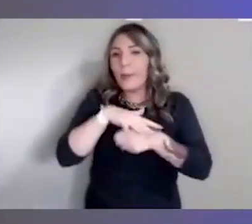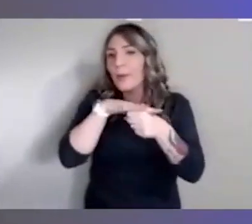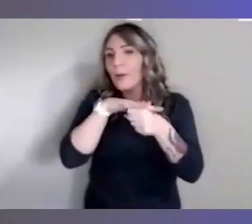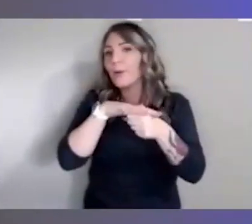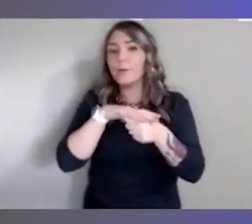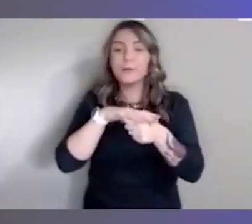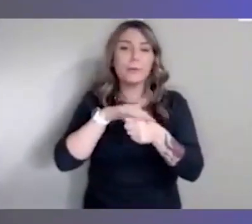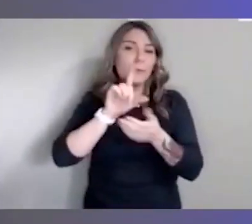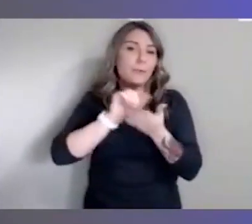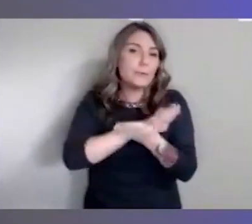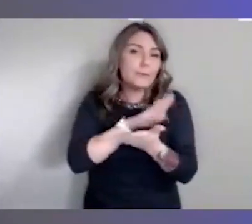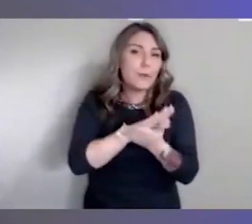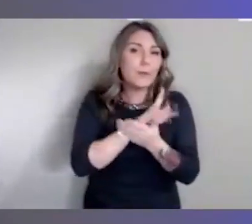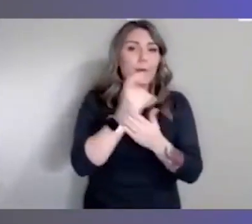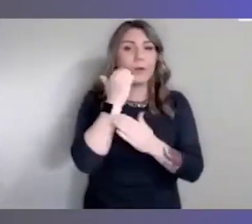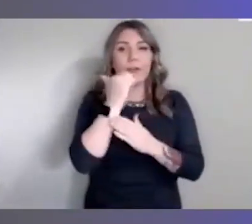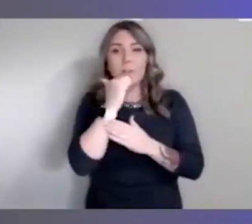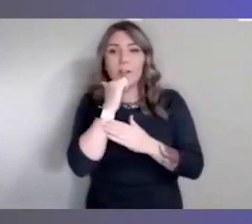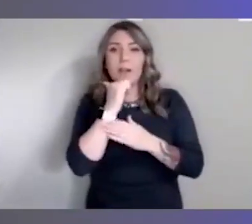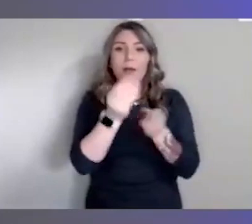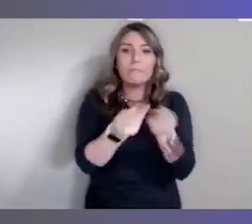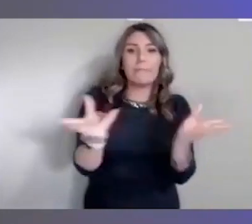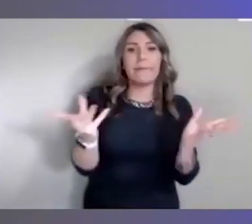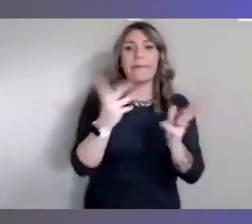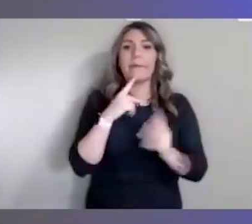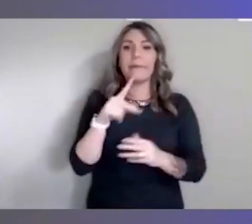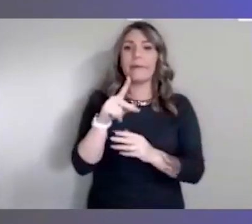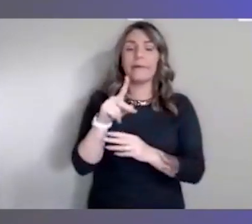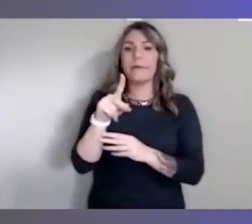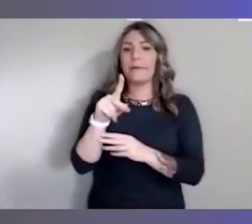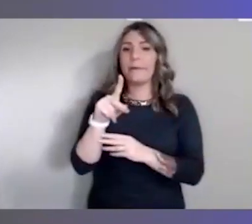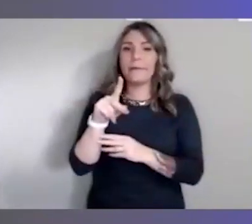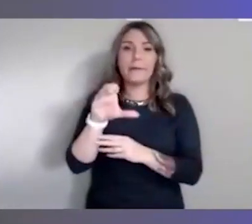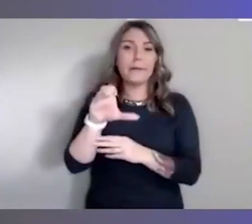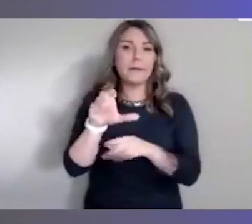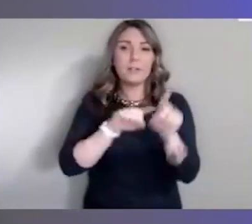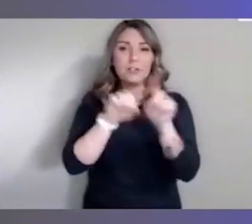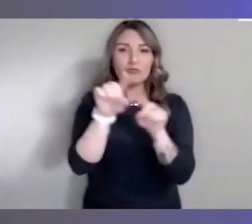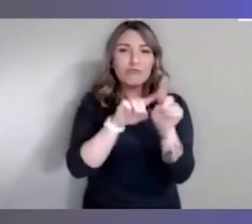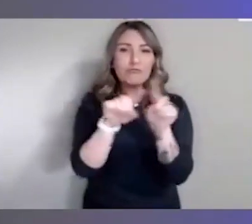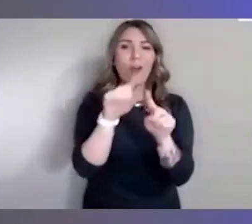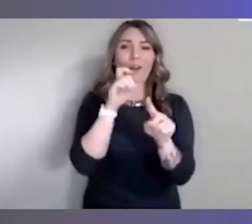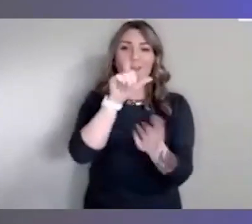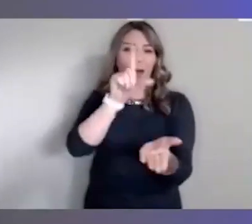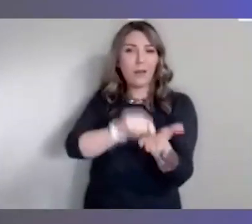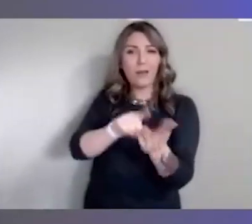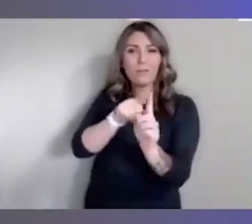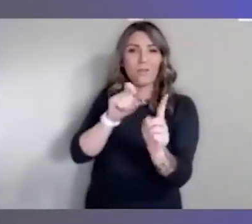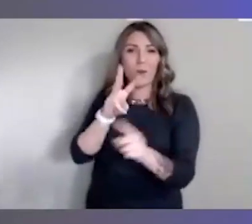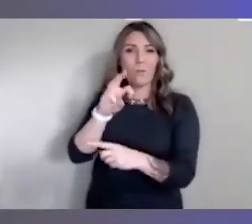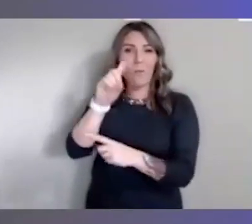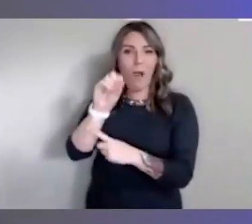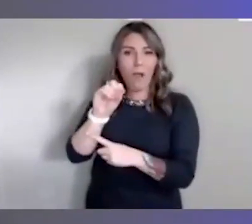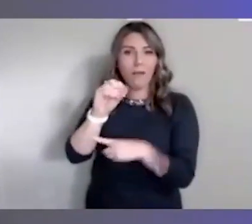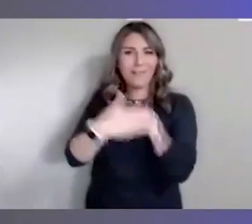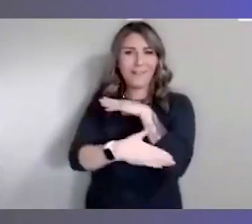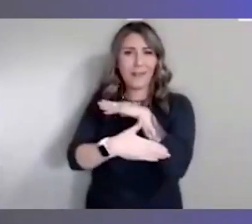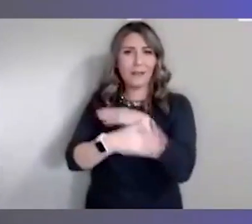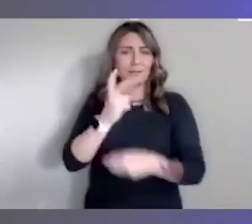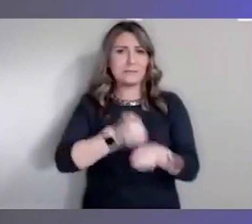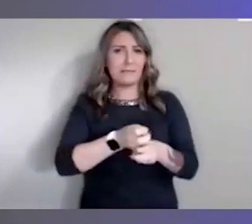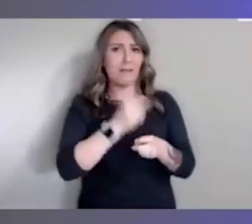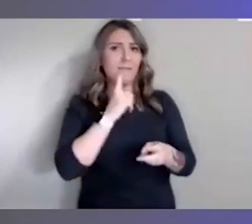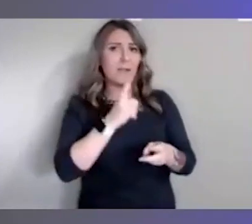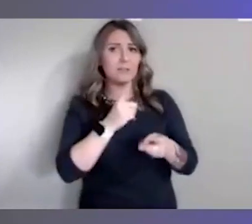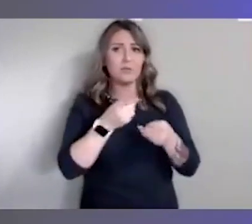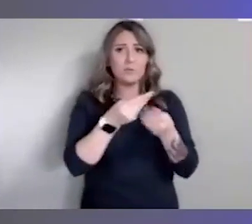day, doing the work. Kansas City Star doesn't report much from Wyandotte County, and so it's very hard to get information in or out. And so